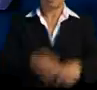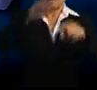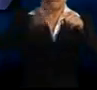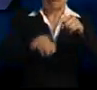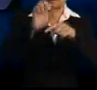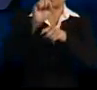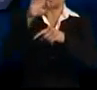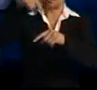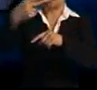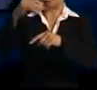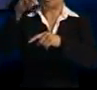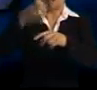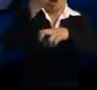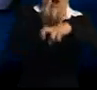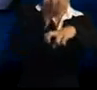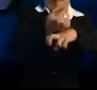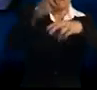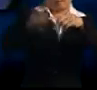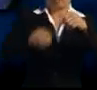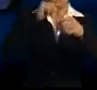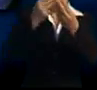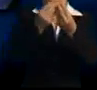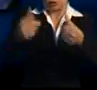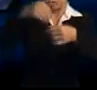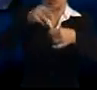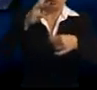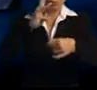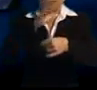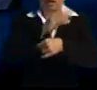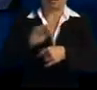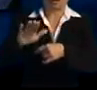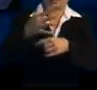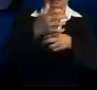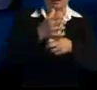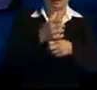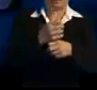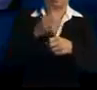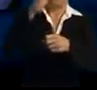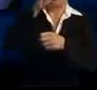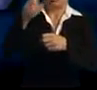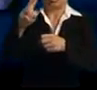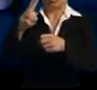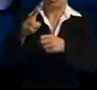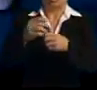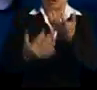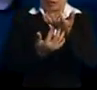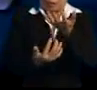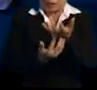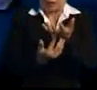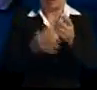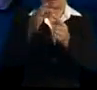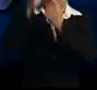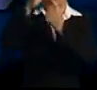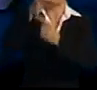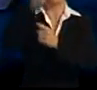Metal sulfides are hard minerals, do not dissolve in water, and they react with oxygen when heated, except for